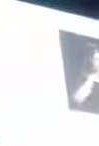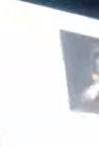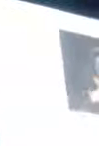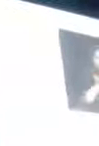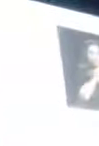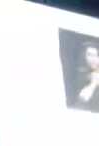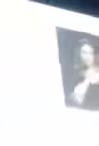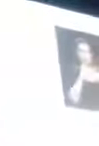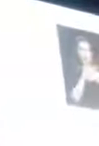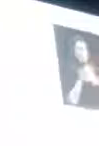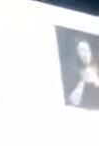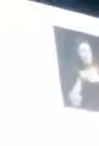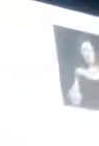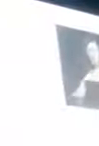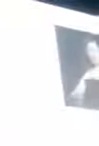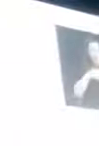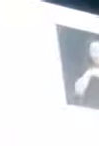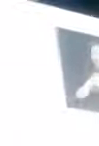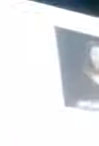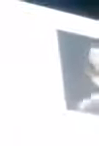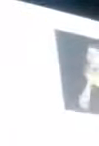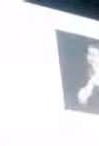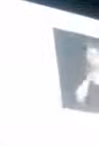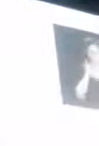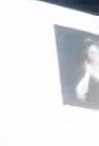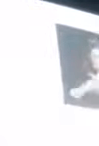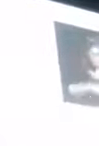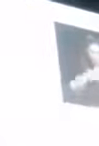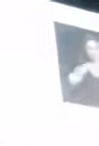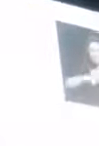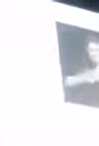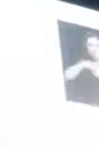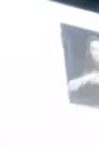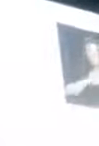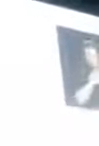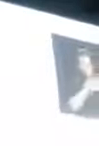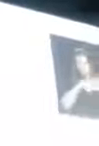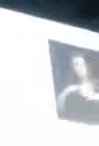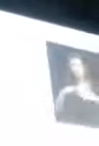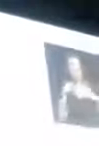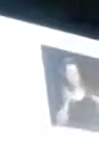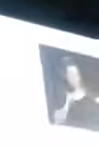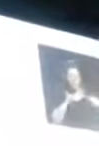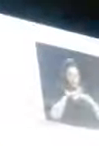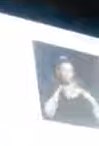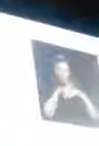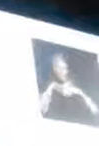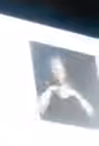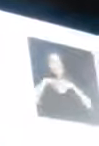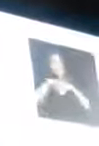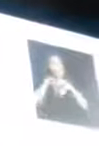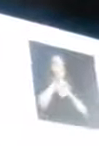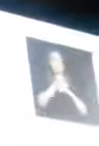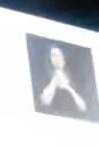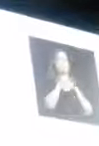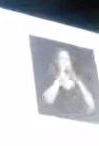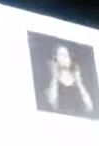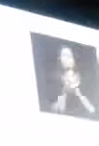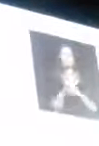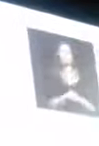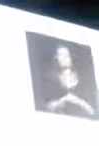are under threat. We have to do things differently from now on. Development is not